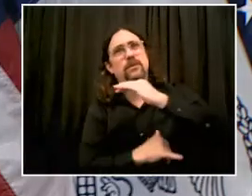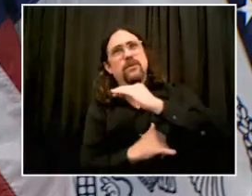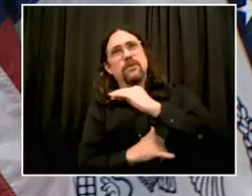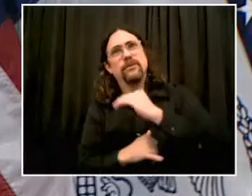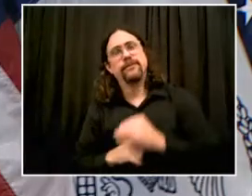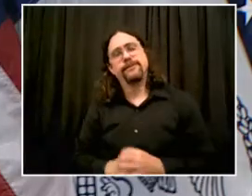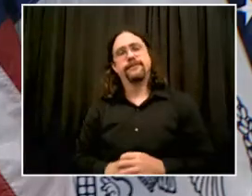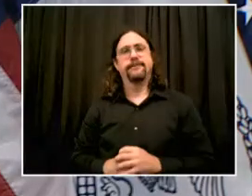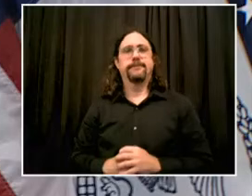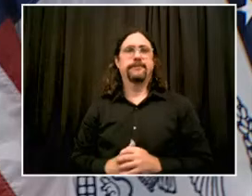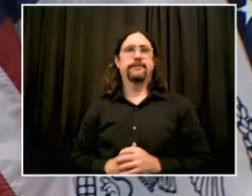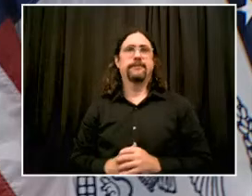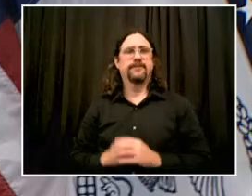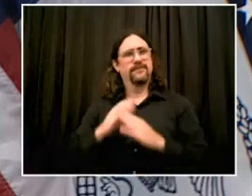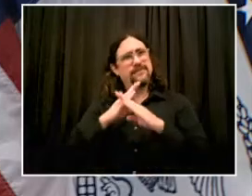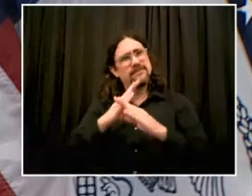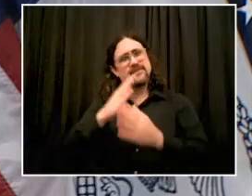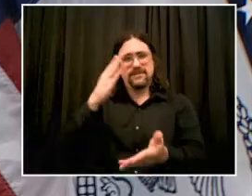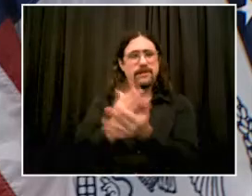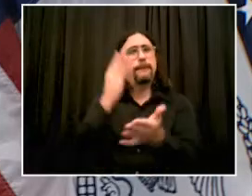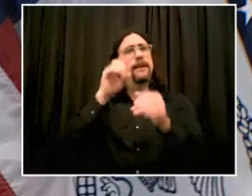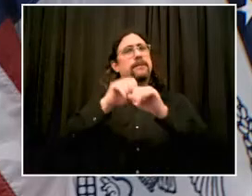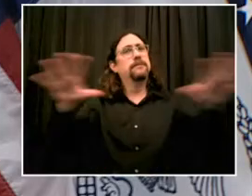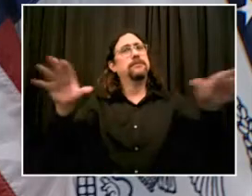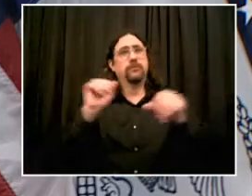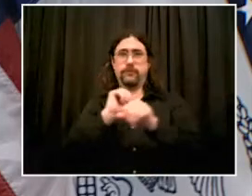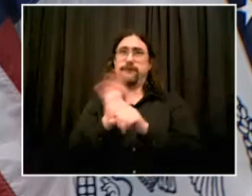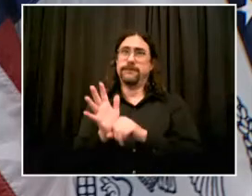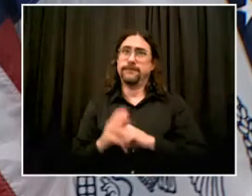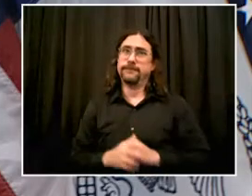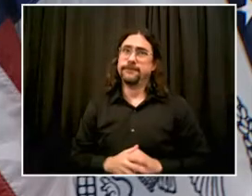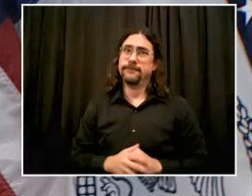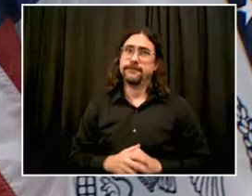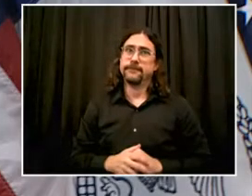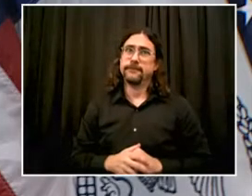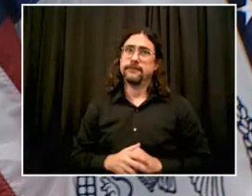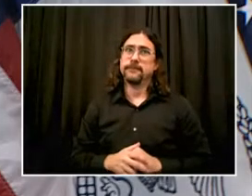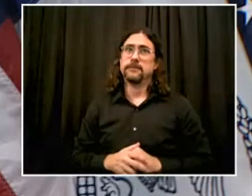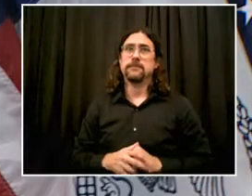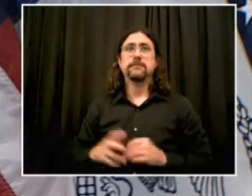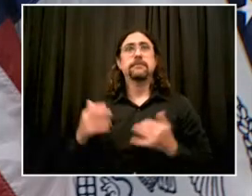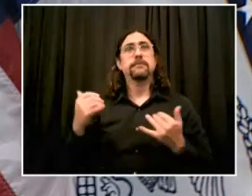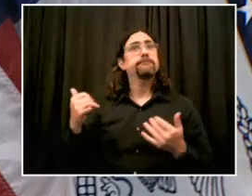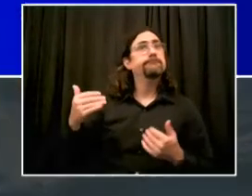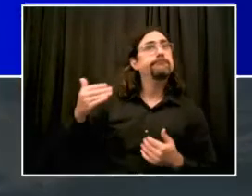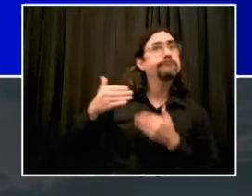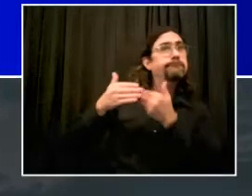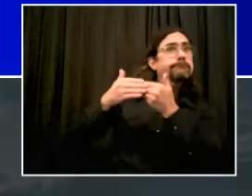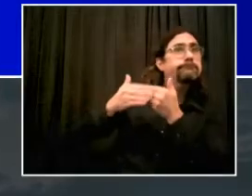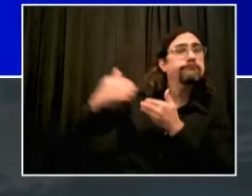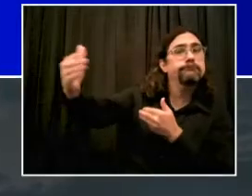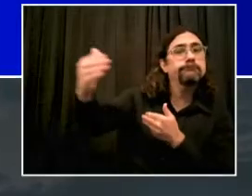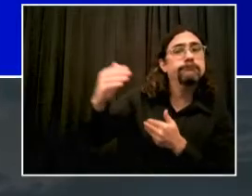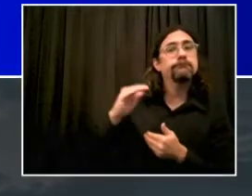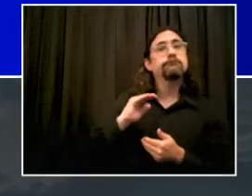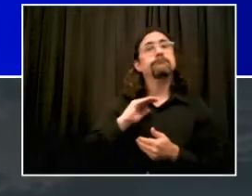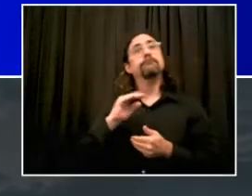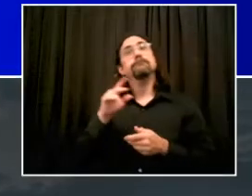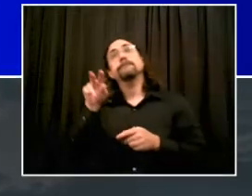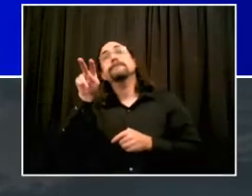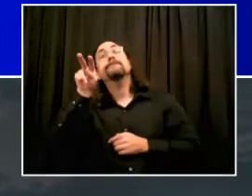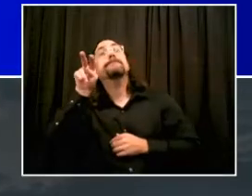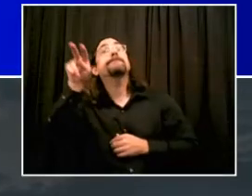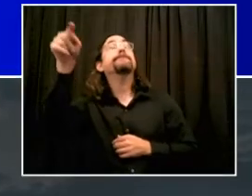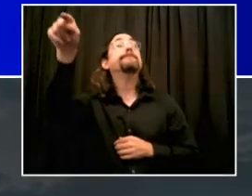of how far we've come, looking ahead, important milestone today, 90 days until the election. So literally,